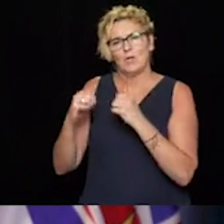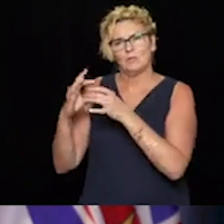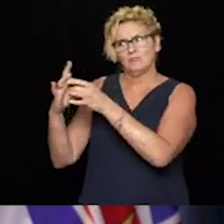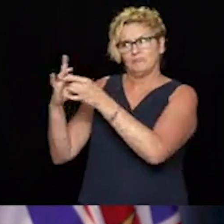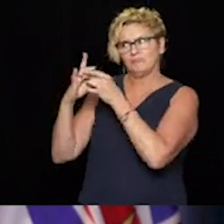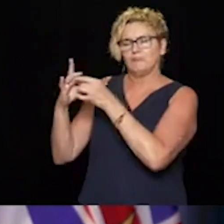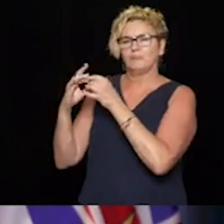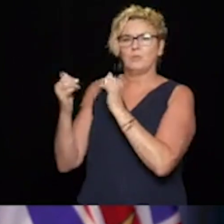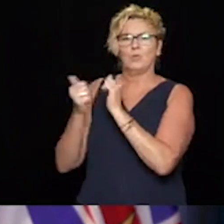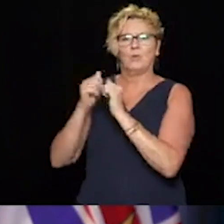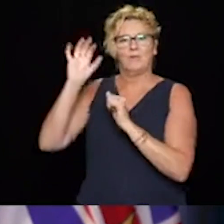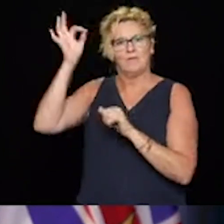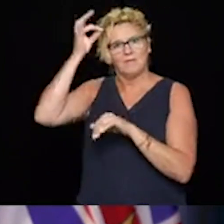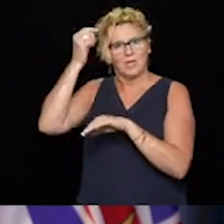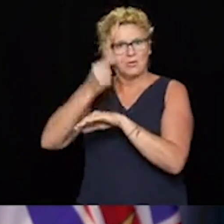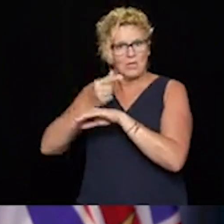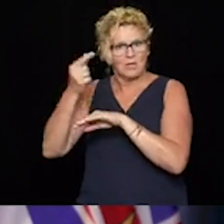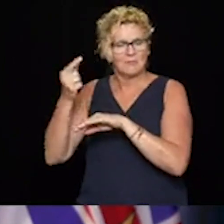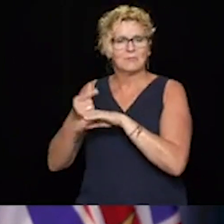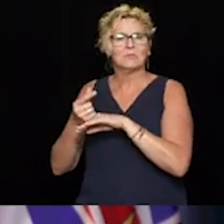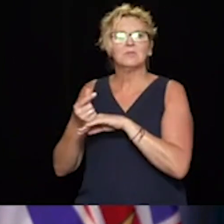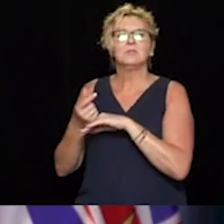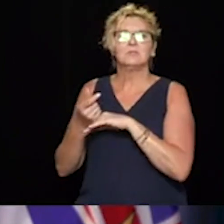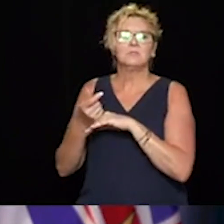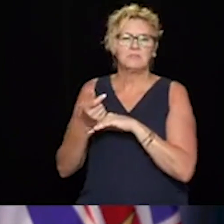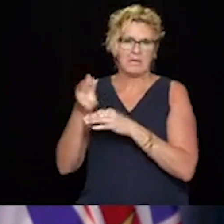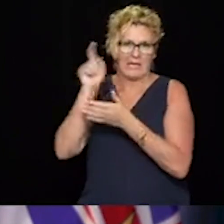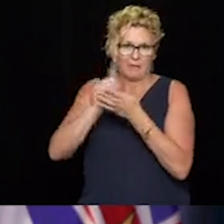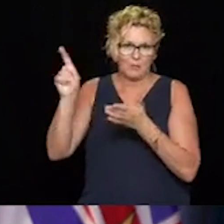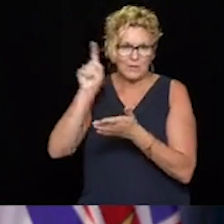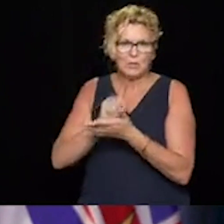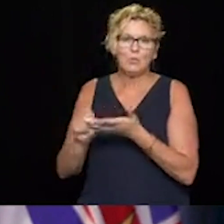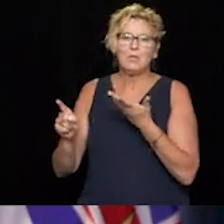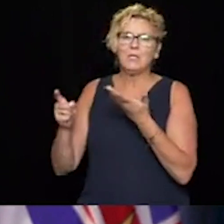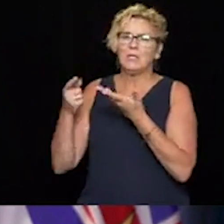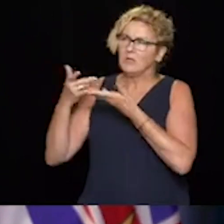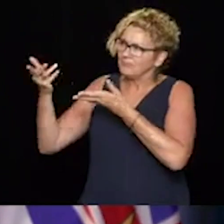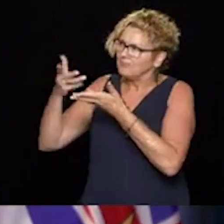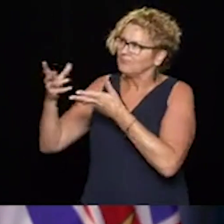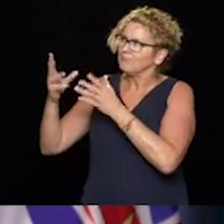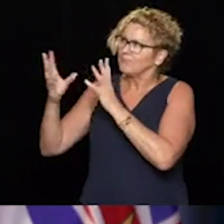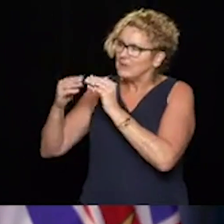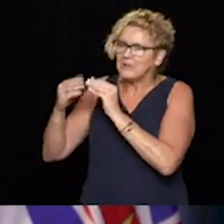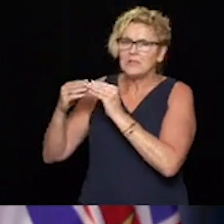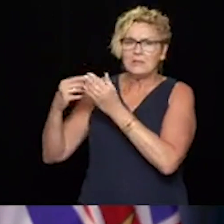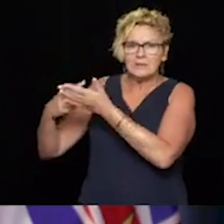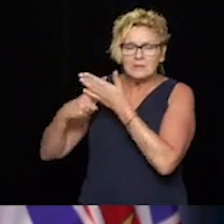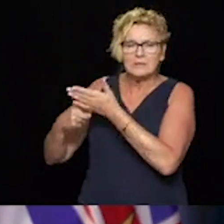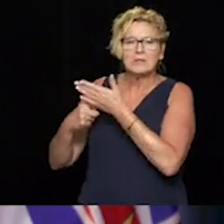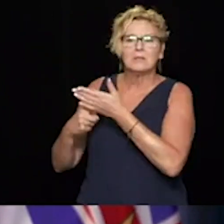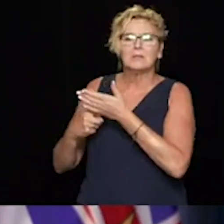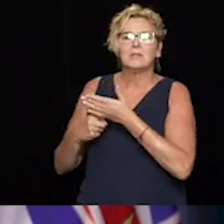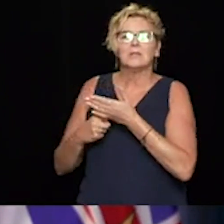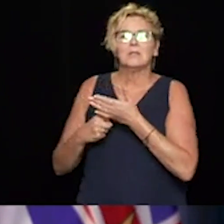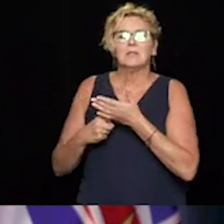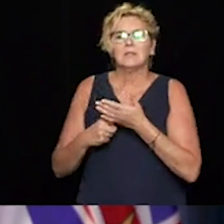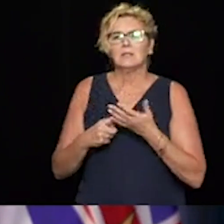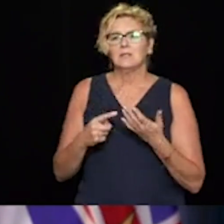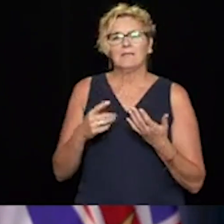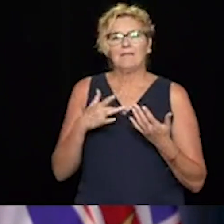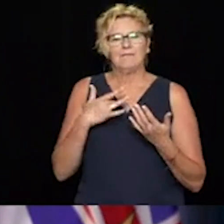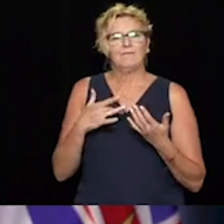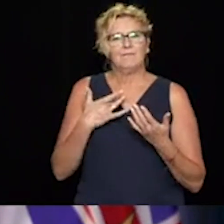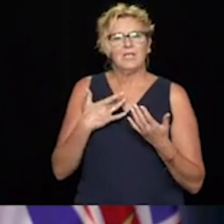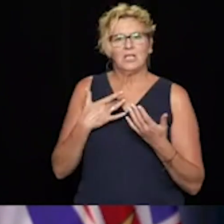I seem to say this at every one of my weekly availabilities, that we have a strong partner in Ottawa, but there are some issues that just